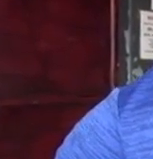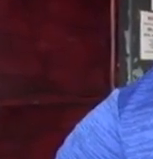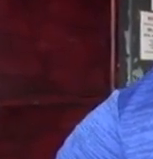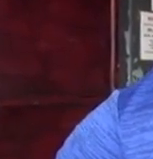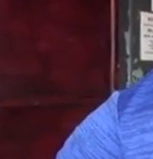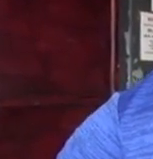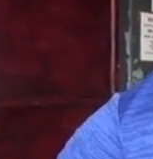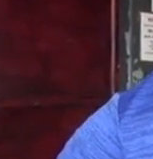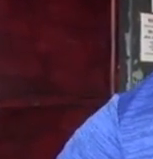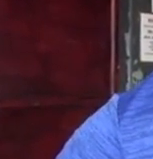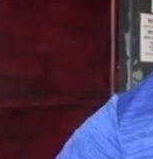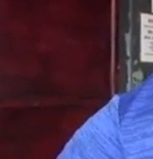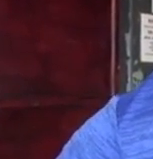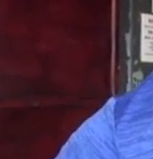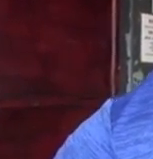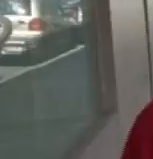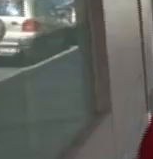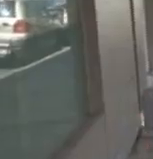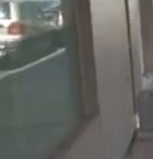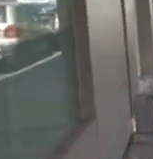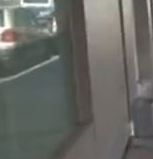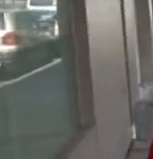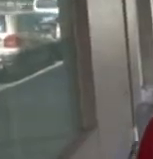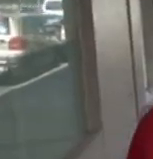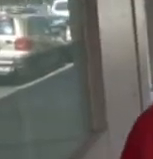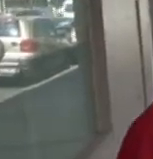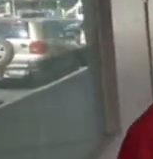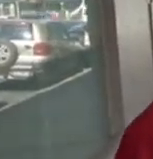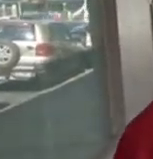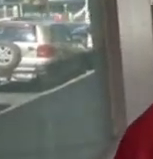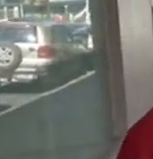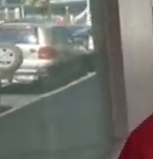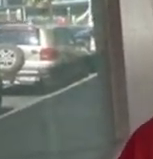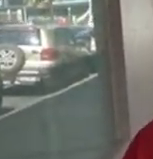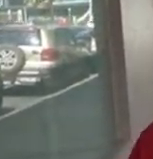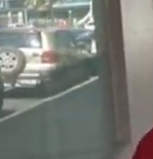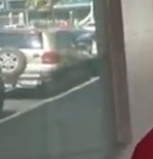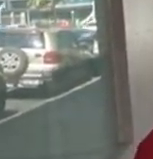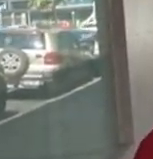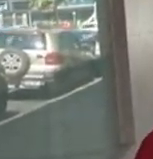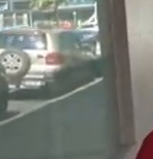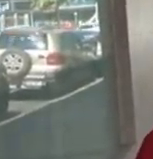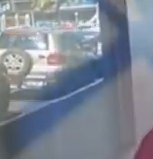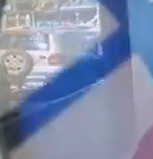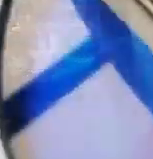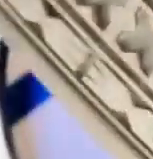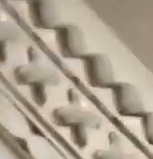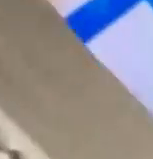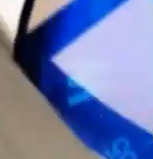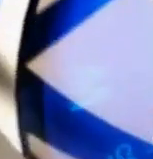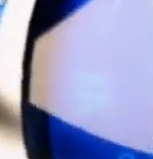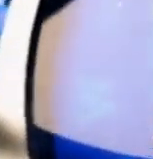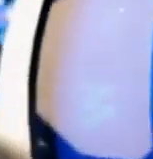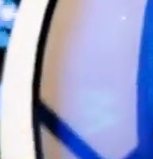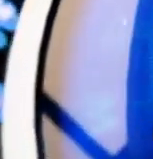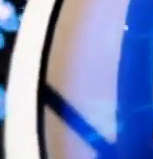or a warning letter, that's all. If government don't allow, then you don't play.